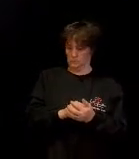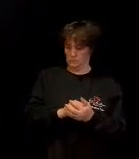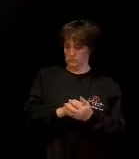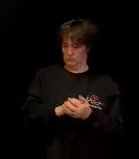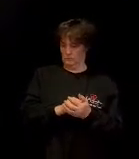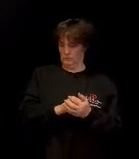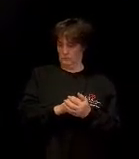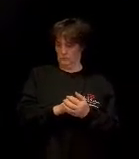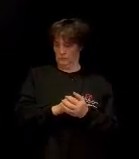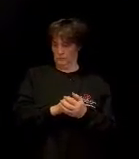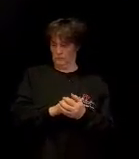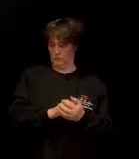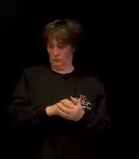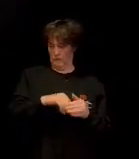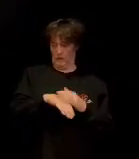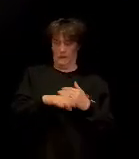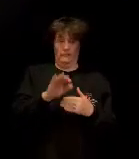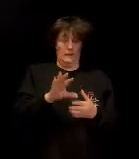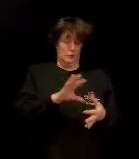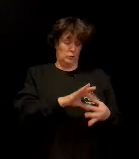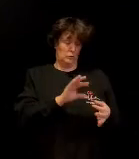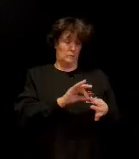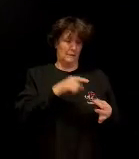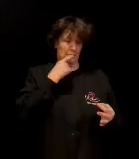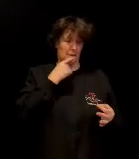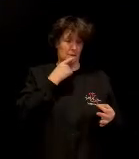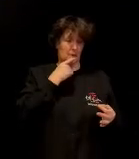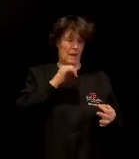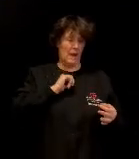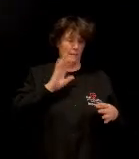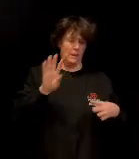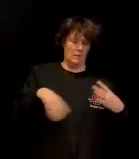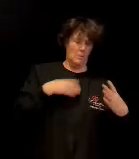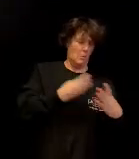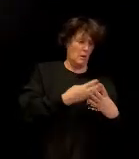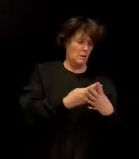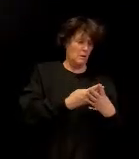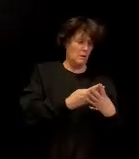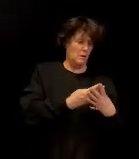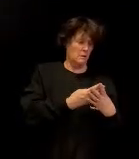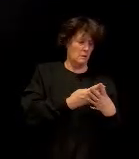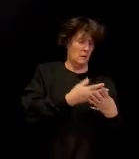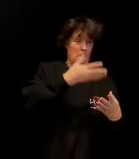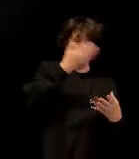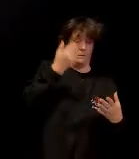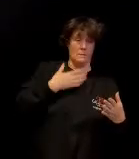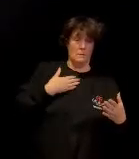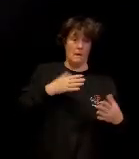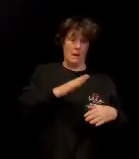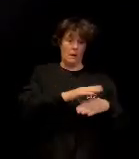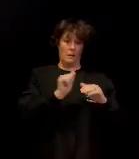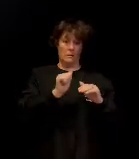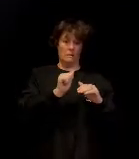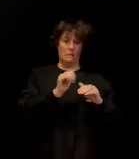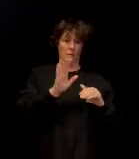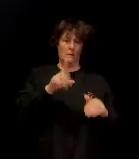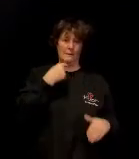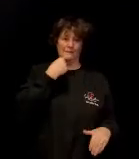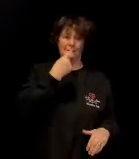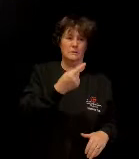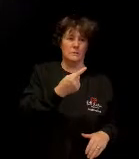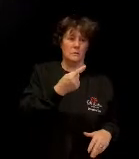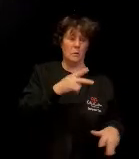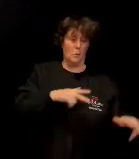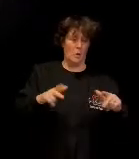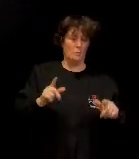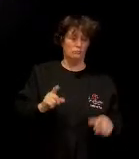Basically, there in that scripture, it says, I'm in prison because of my calling. And I say to you, walk